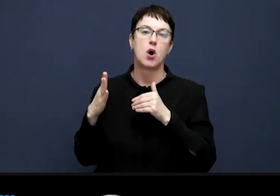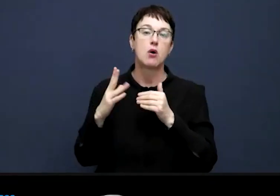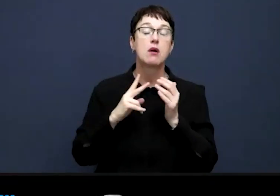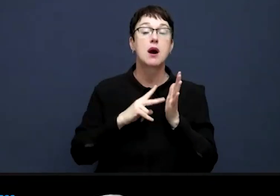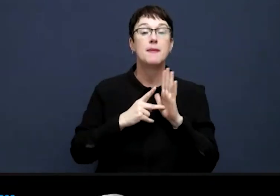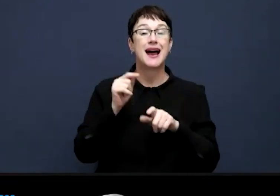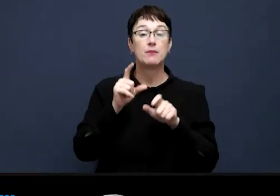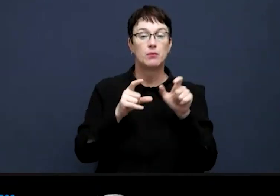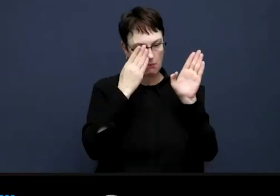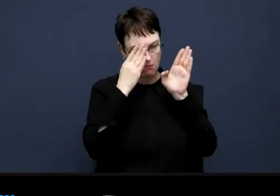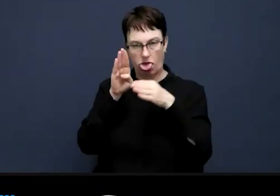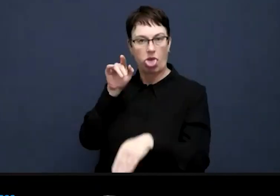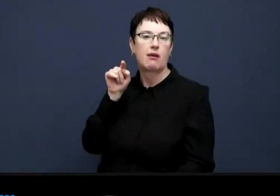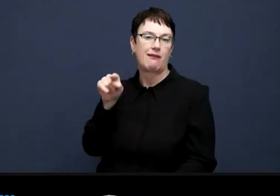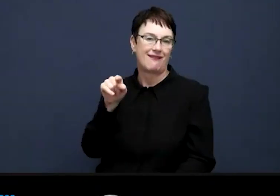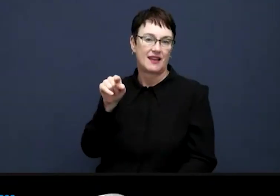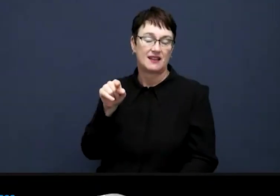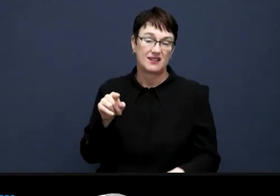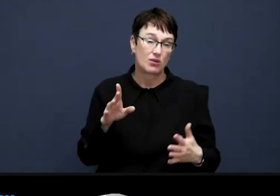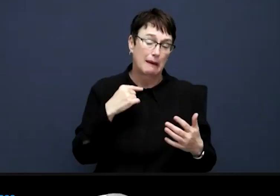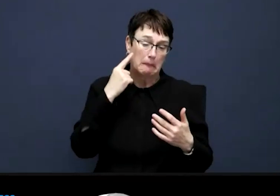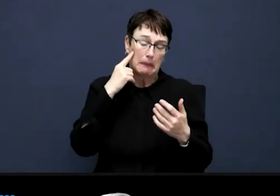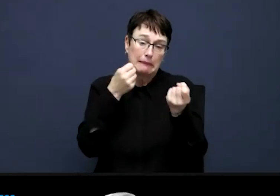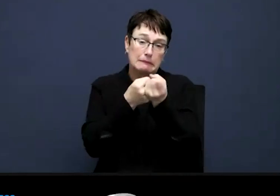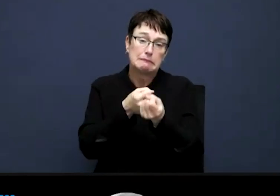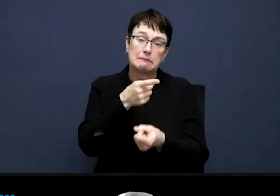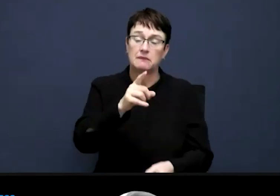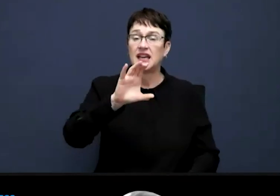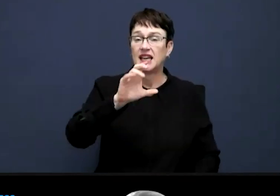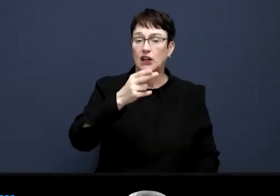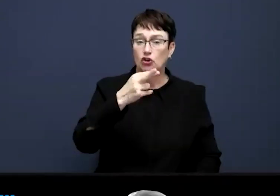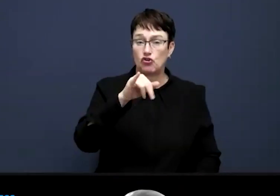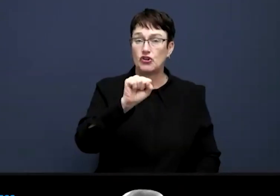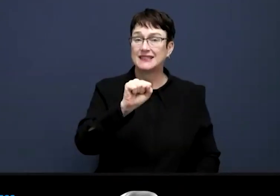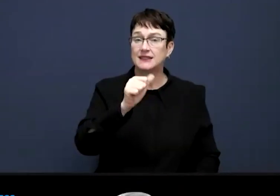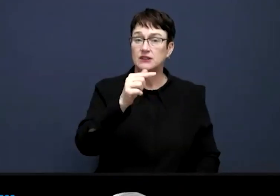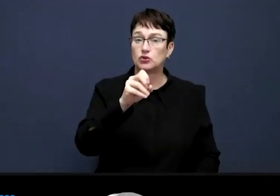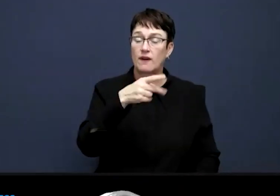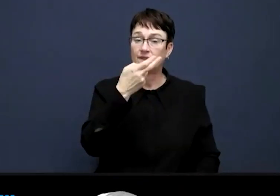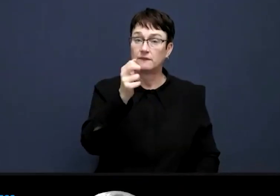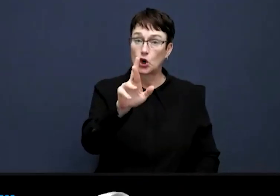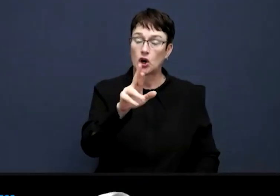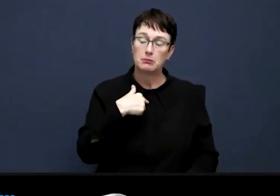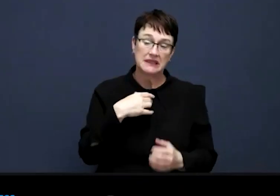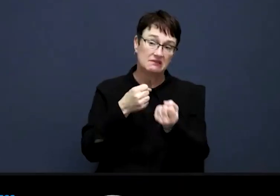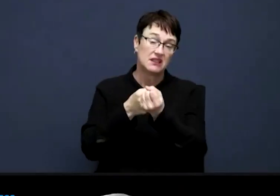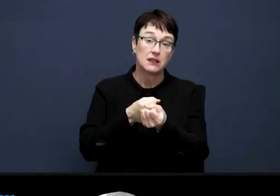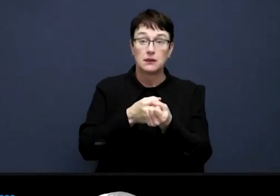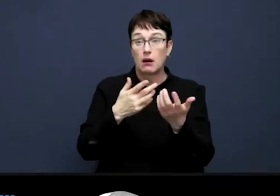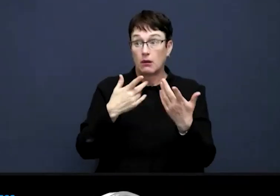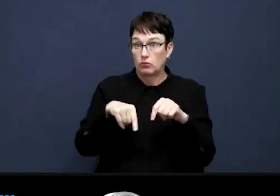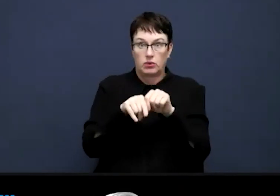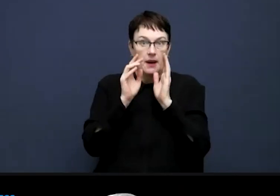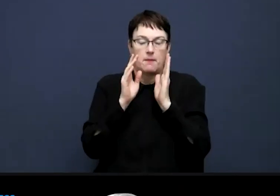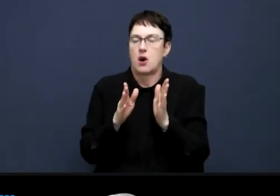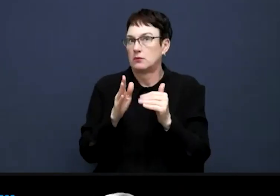But I agree also with Christopher. I think that, if we support the reading of an EPUB more